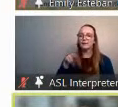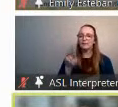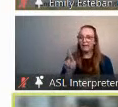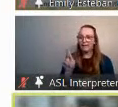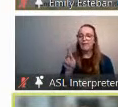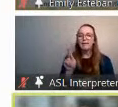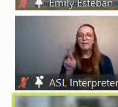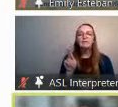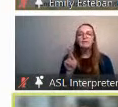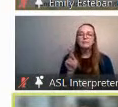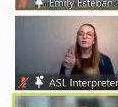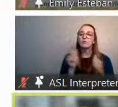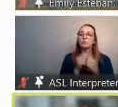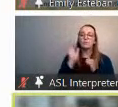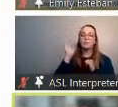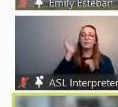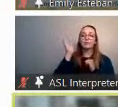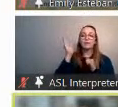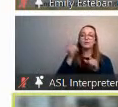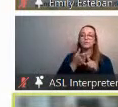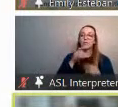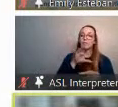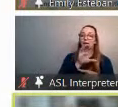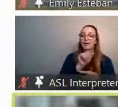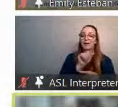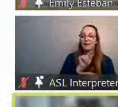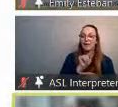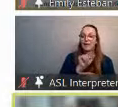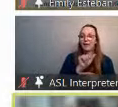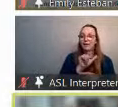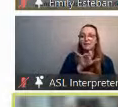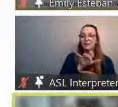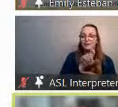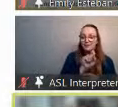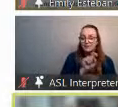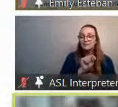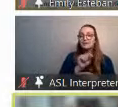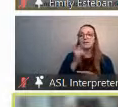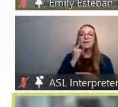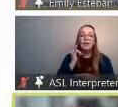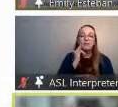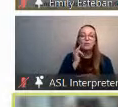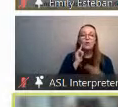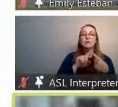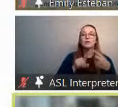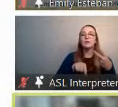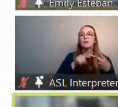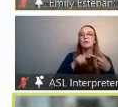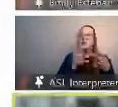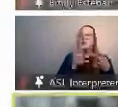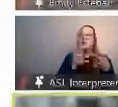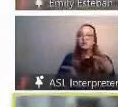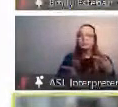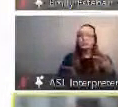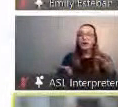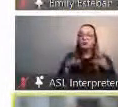with presentations from Catalyst California, from Child Trends, from NEAR, and from MDRC. And